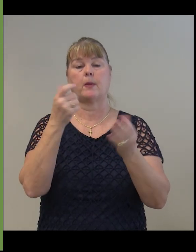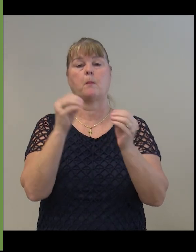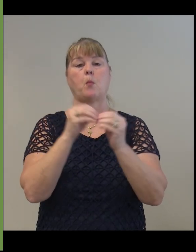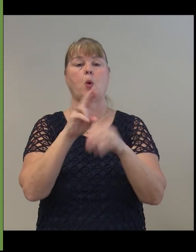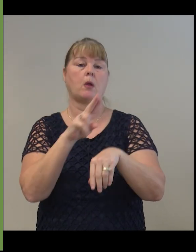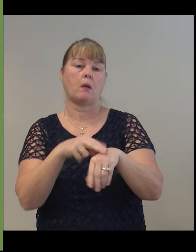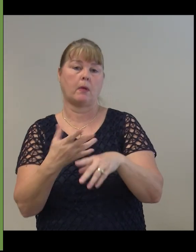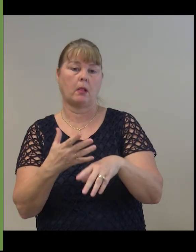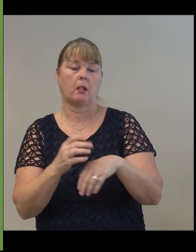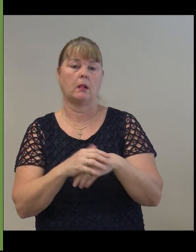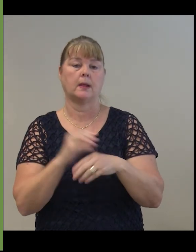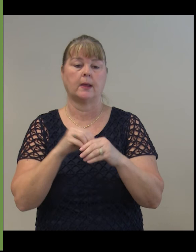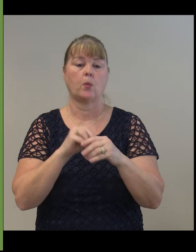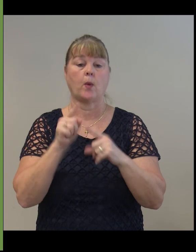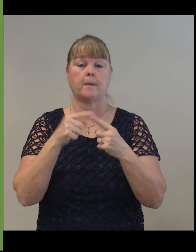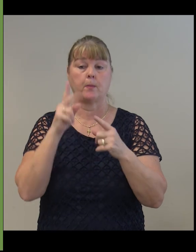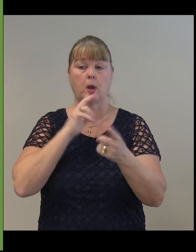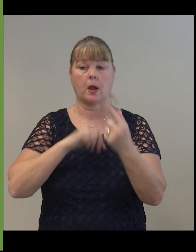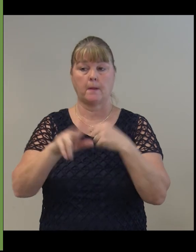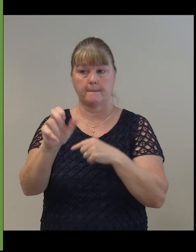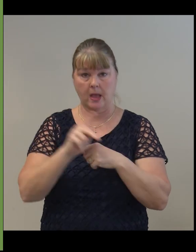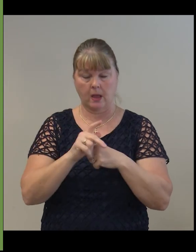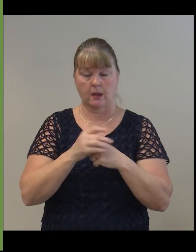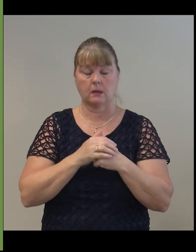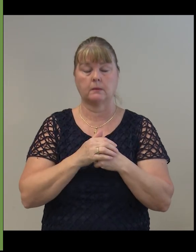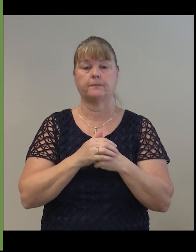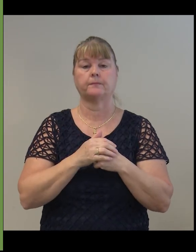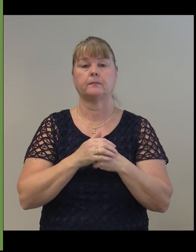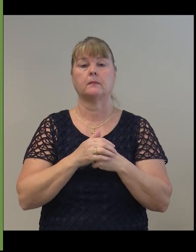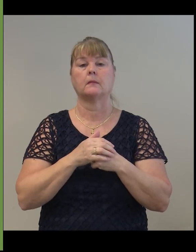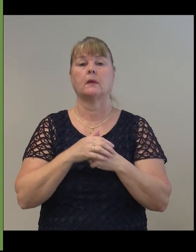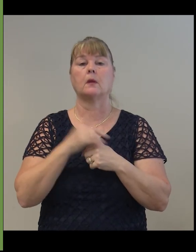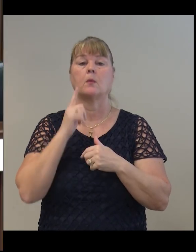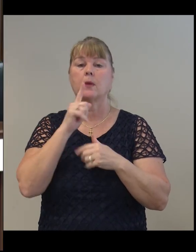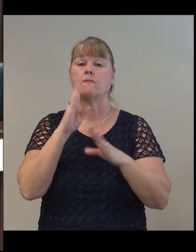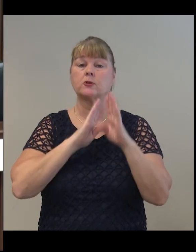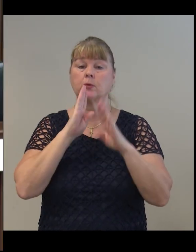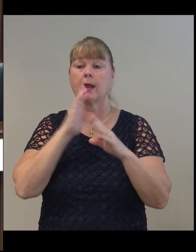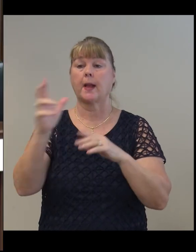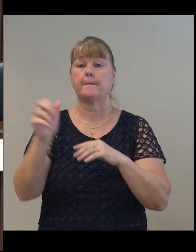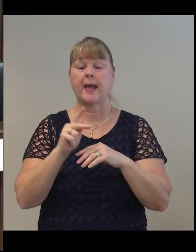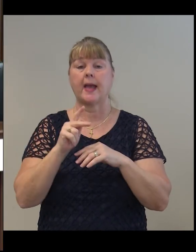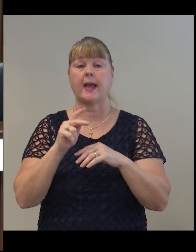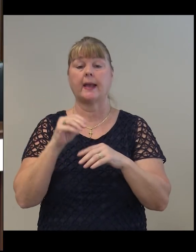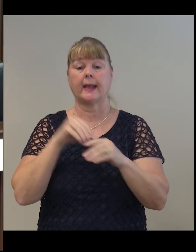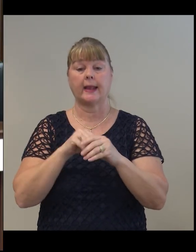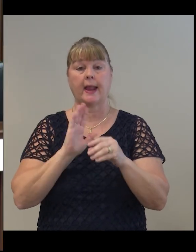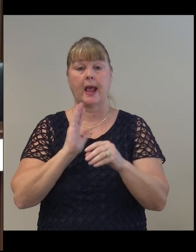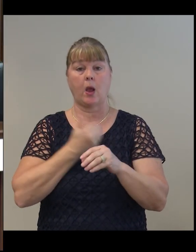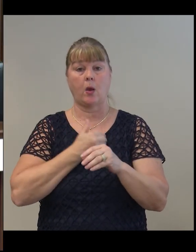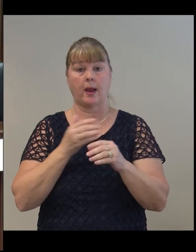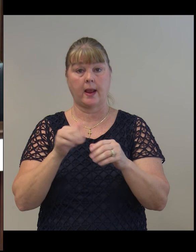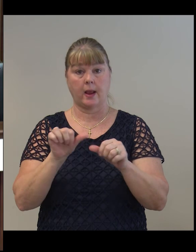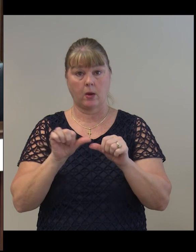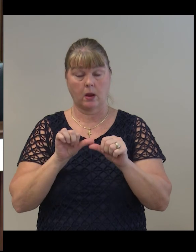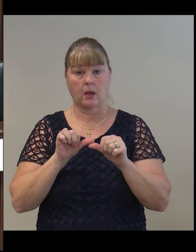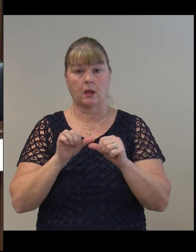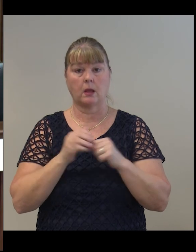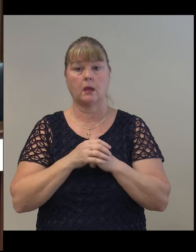a little bit normal when our residents are able to come back in. It would be very frustrating to come back into Chatham